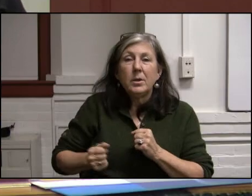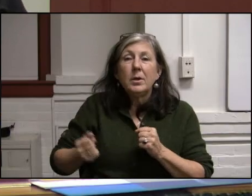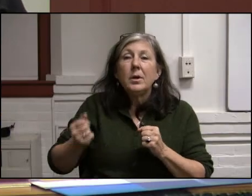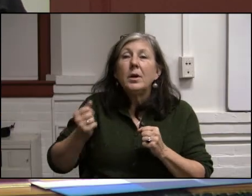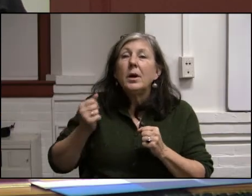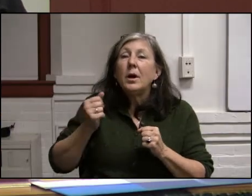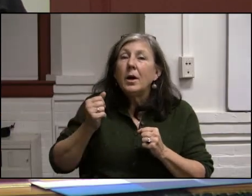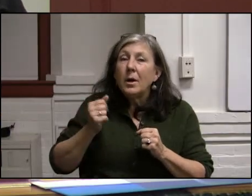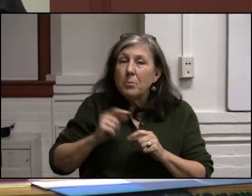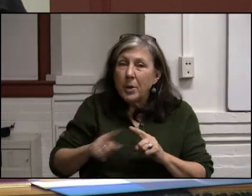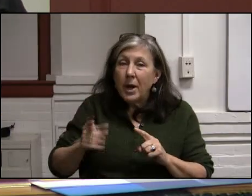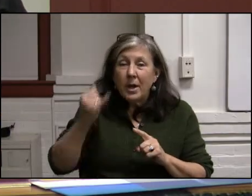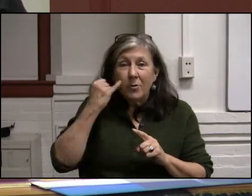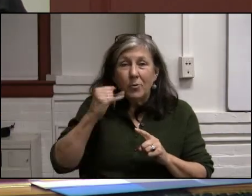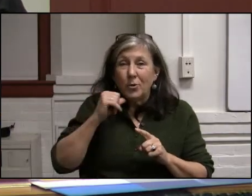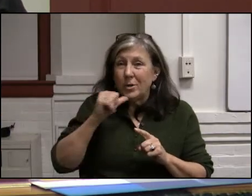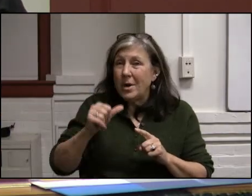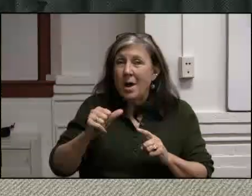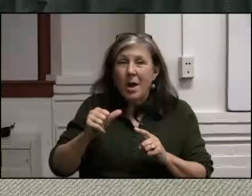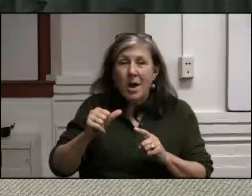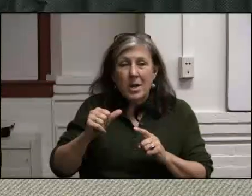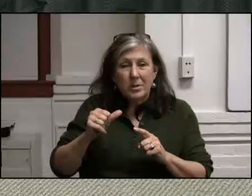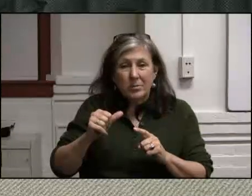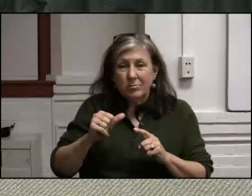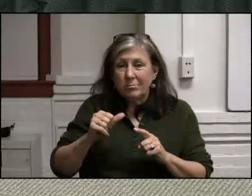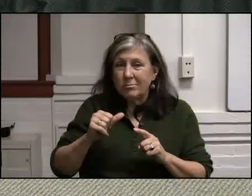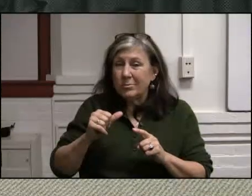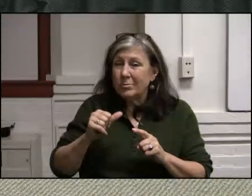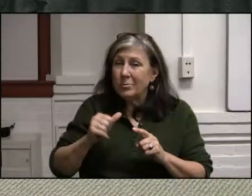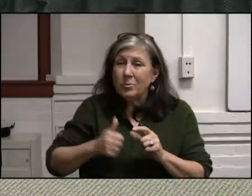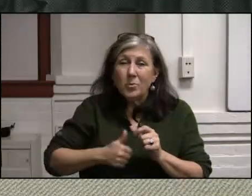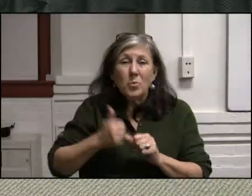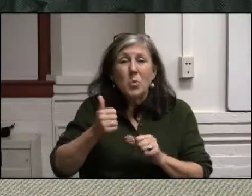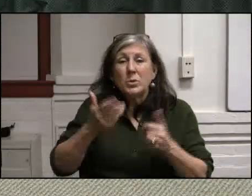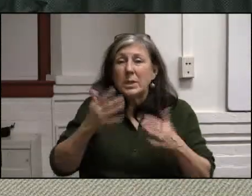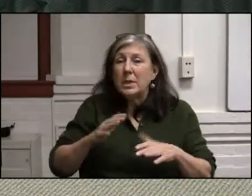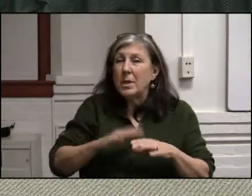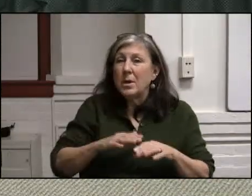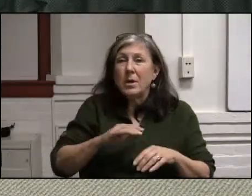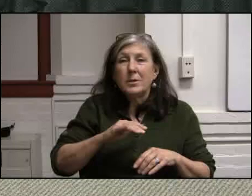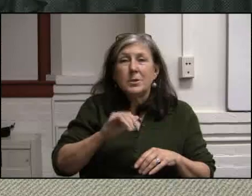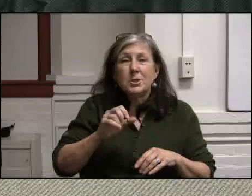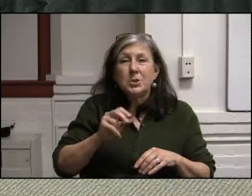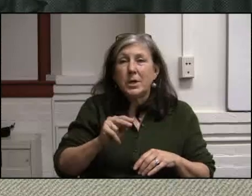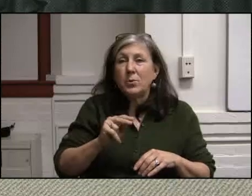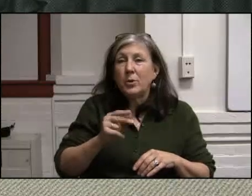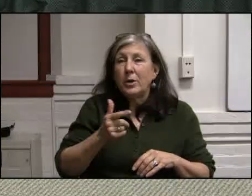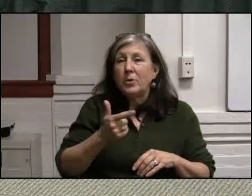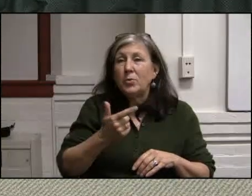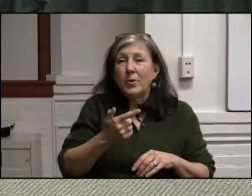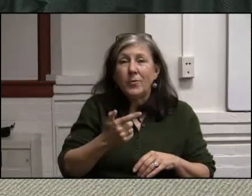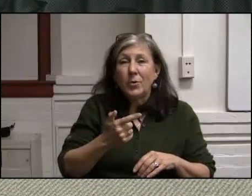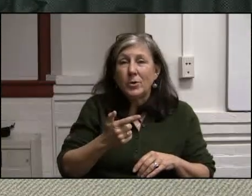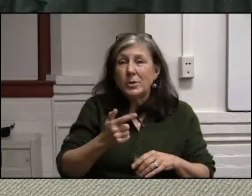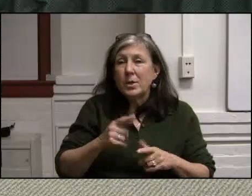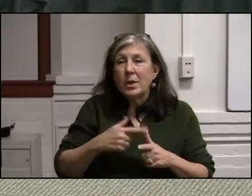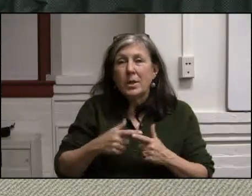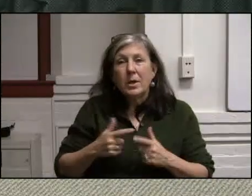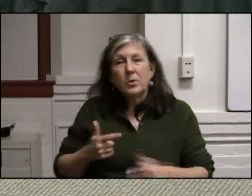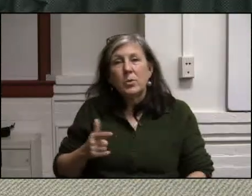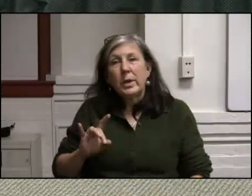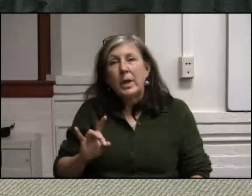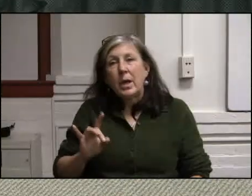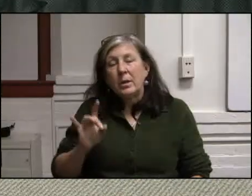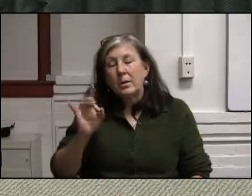we're nearly done or substantively done on the 21st, it makes the 28th chaotic. We've got to,